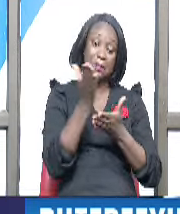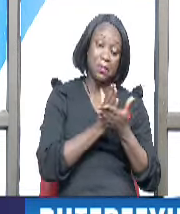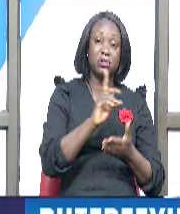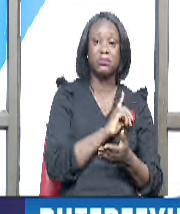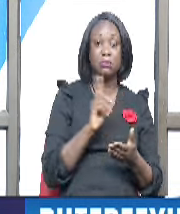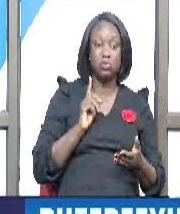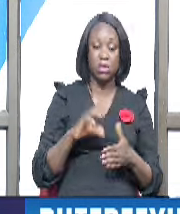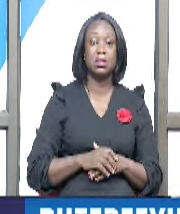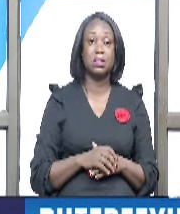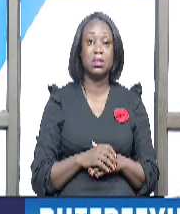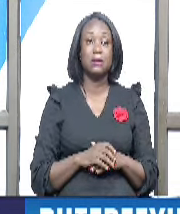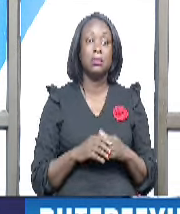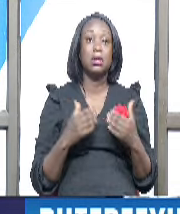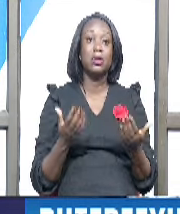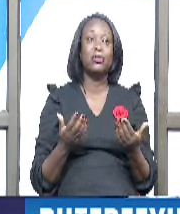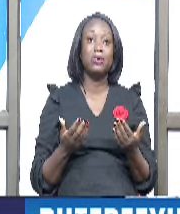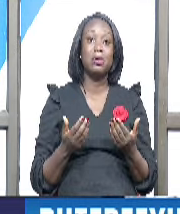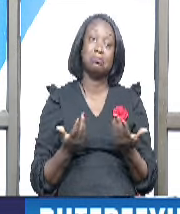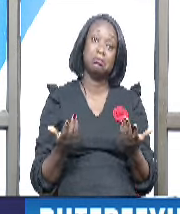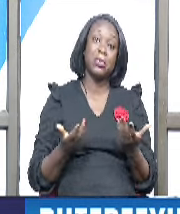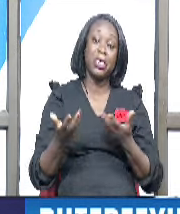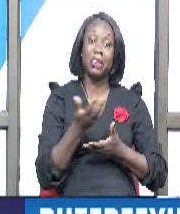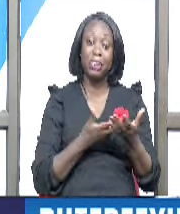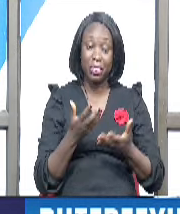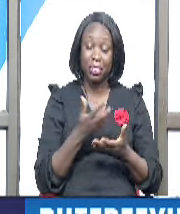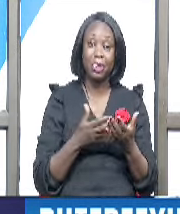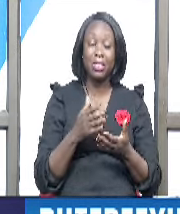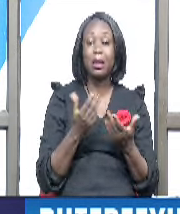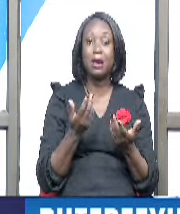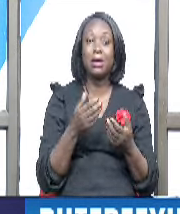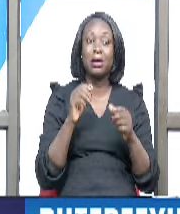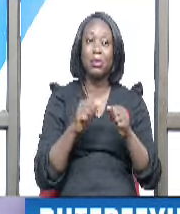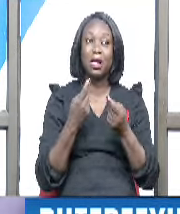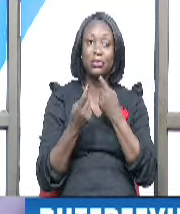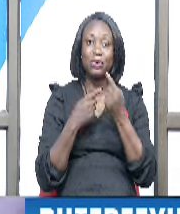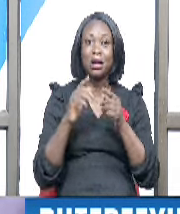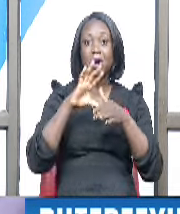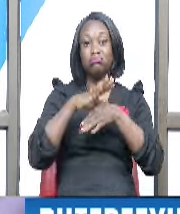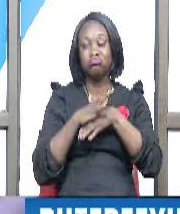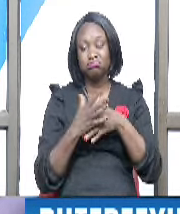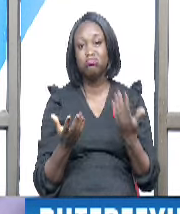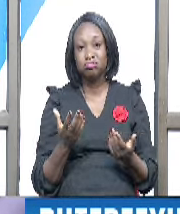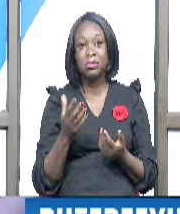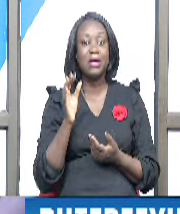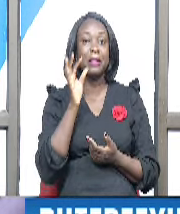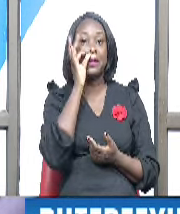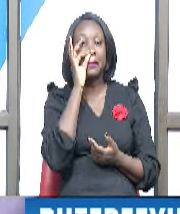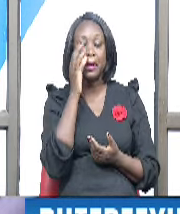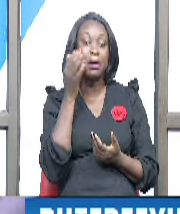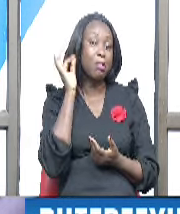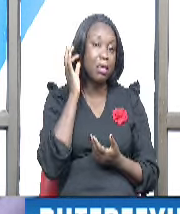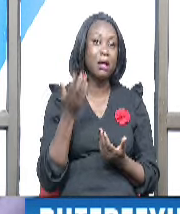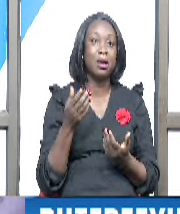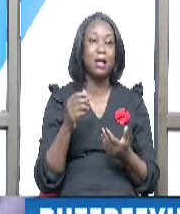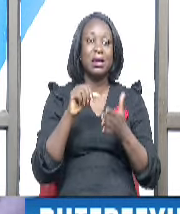can't end this conversation without talking about LGBTQ. It has been an issue for the past years,